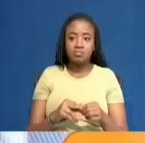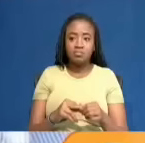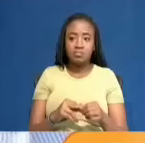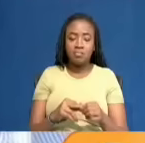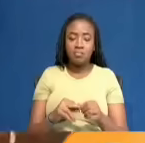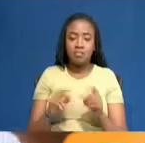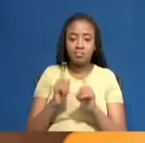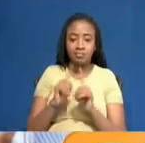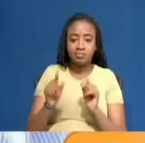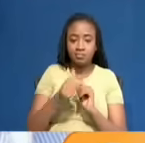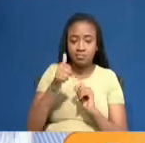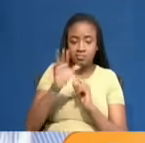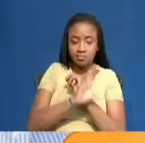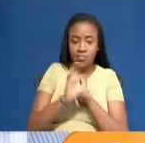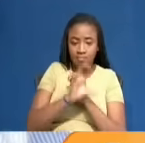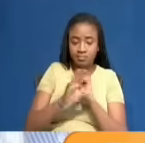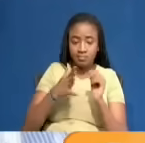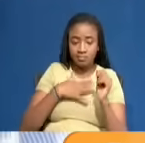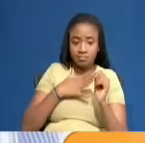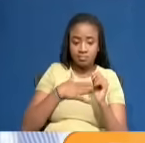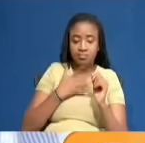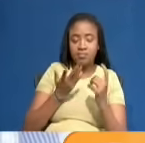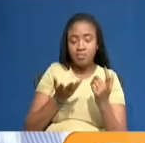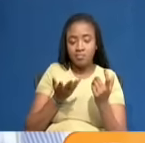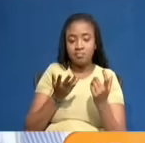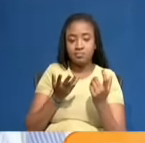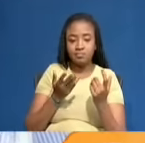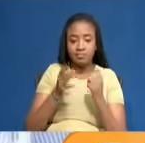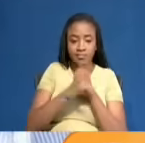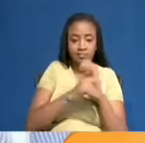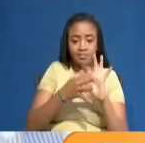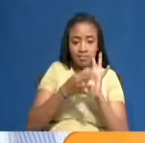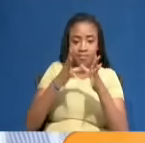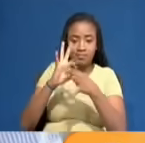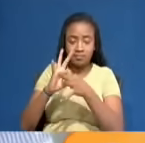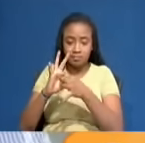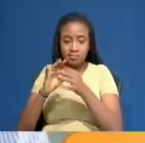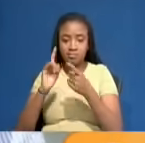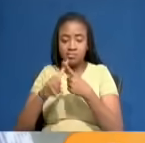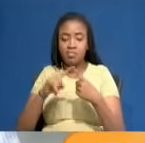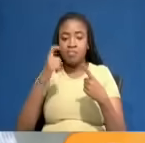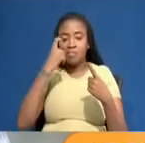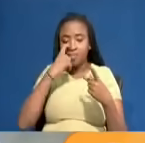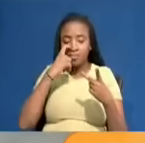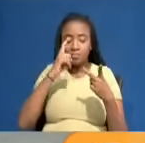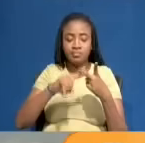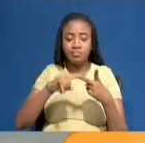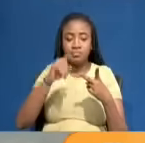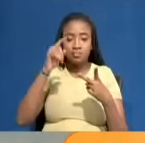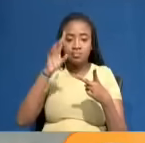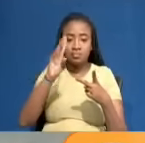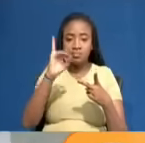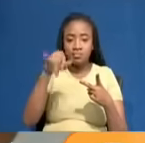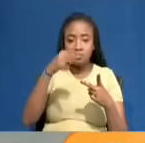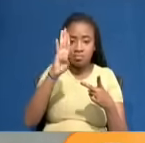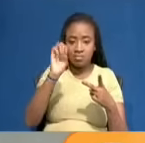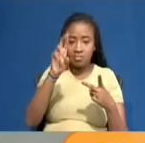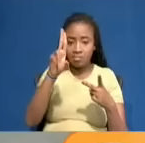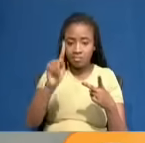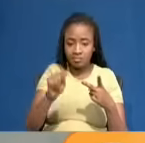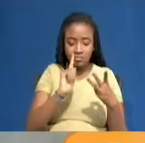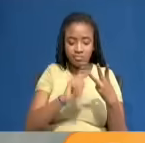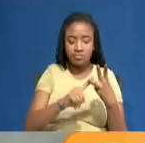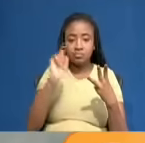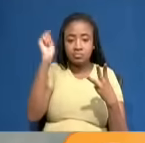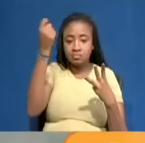is connected with other countries like Sudan, Djibouti, Kenya, and Tanzania. Our aim is to expand